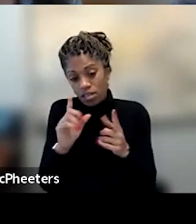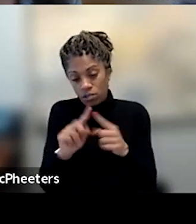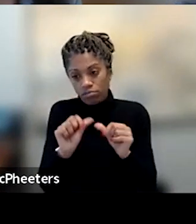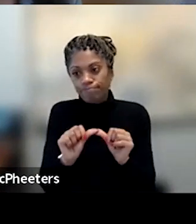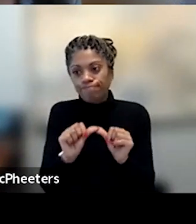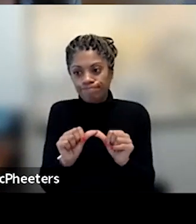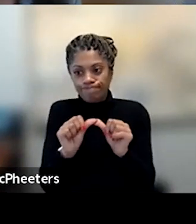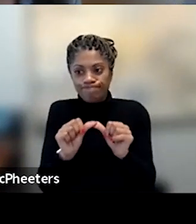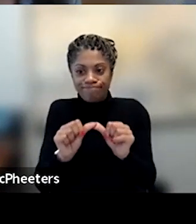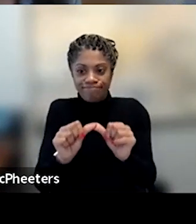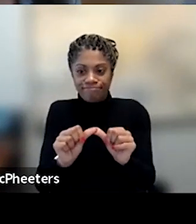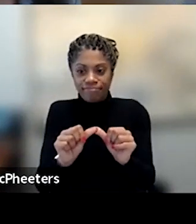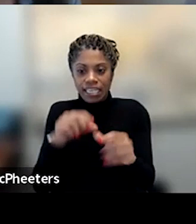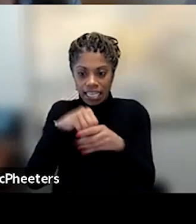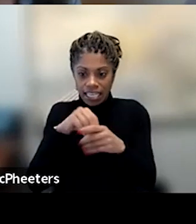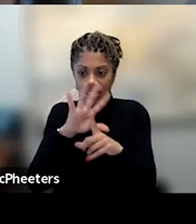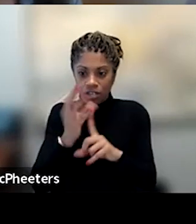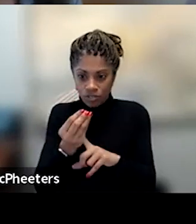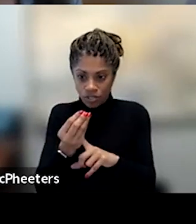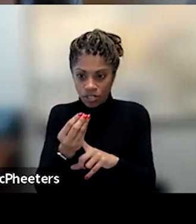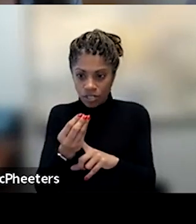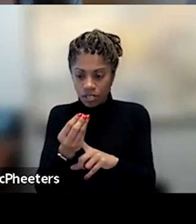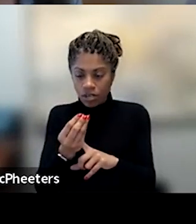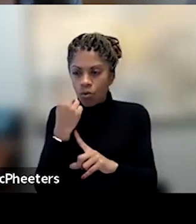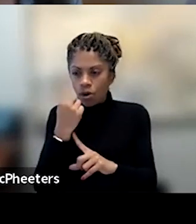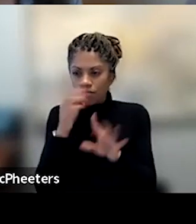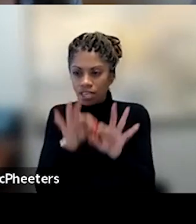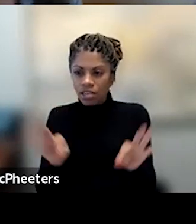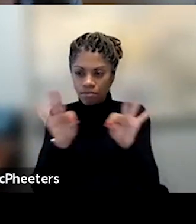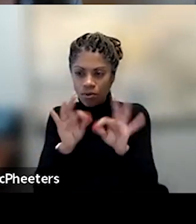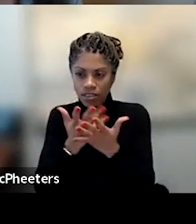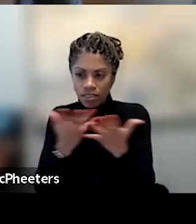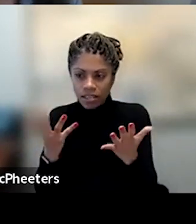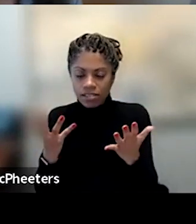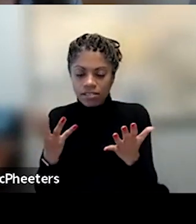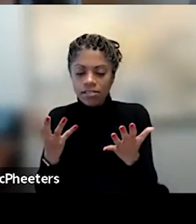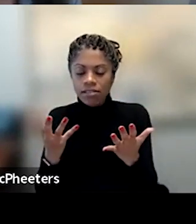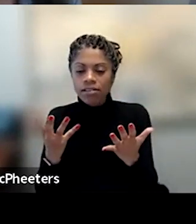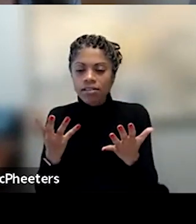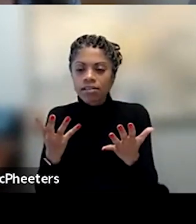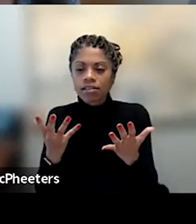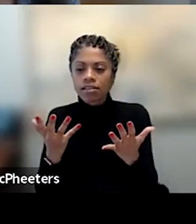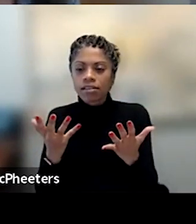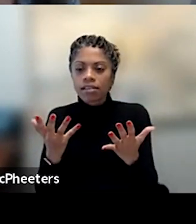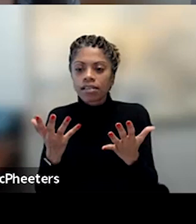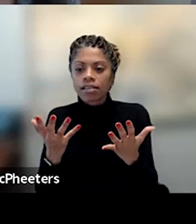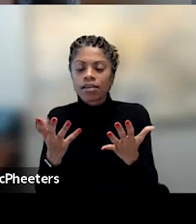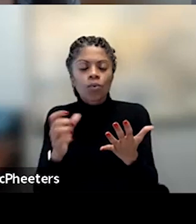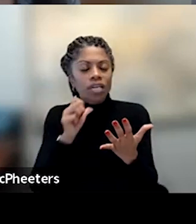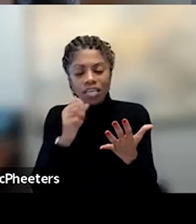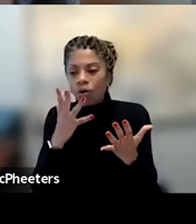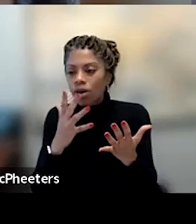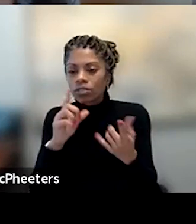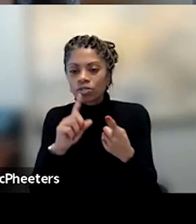The most important thing I think is to, as you said, to make sure that this doesn't end up being a